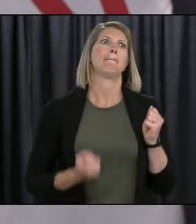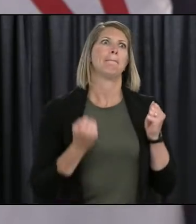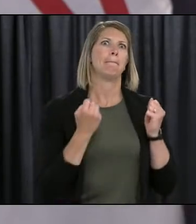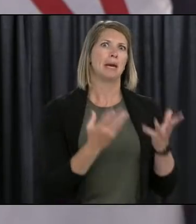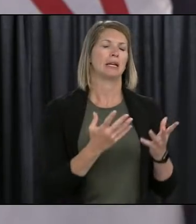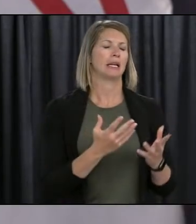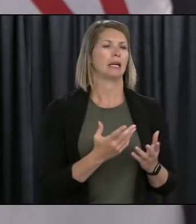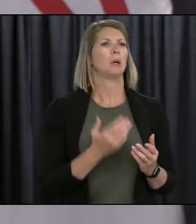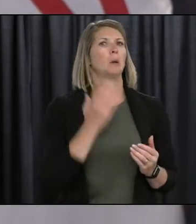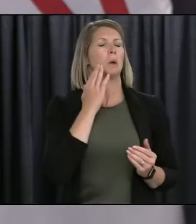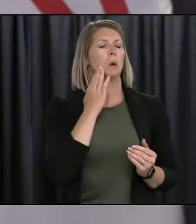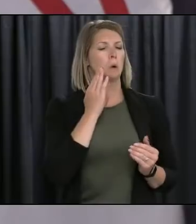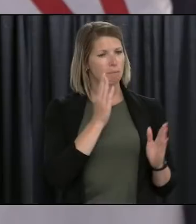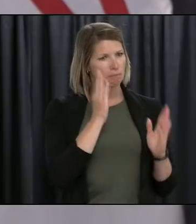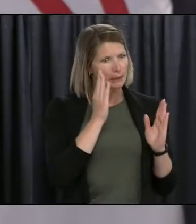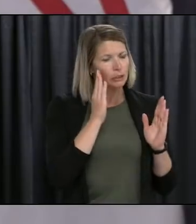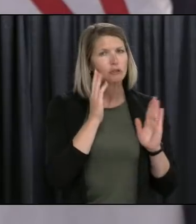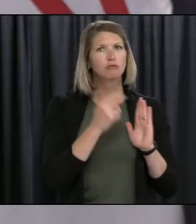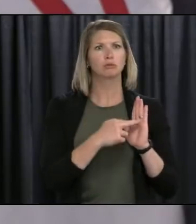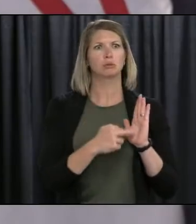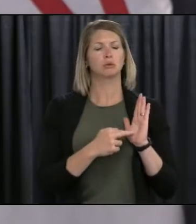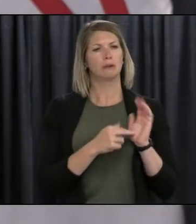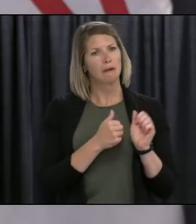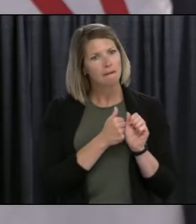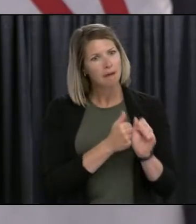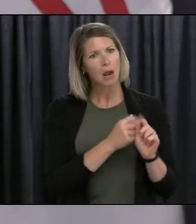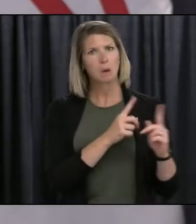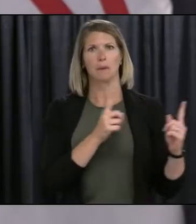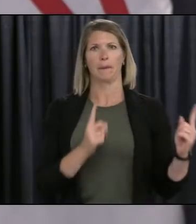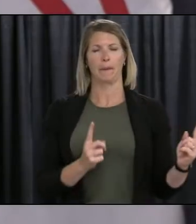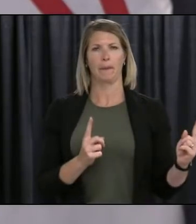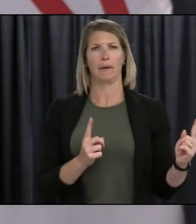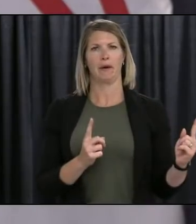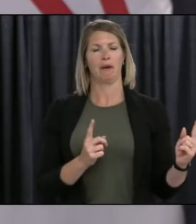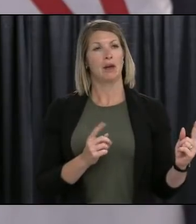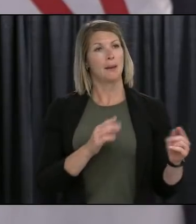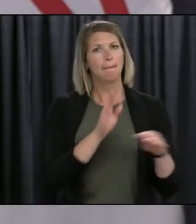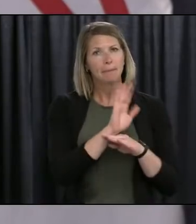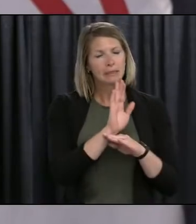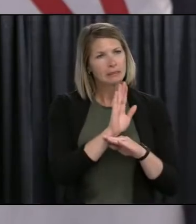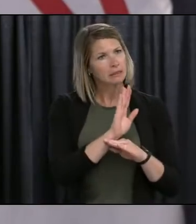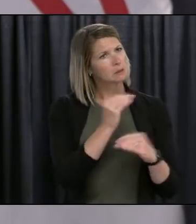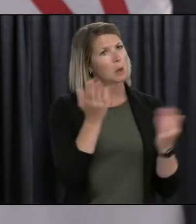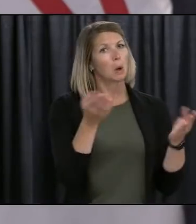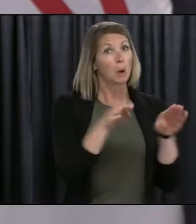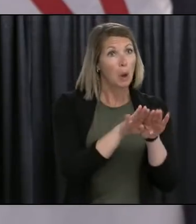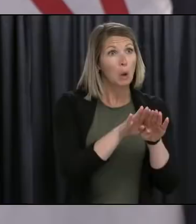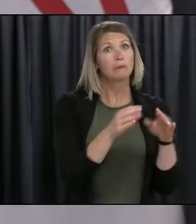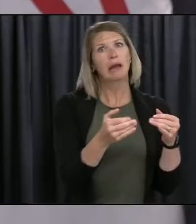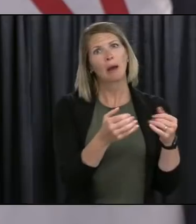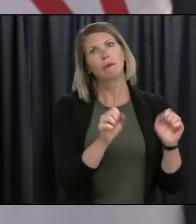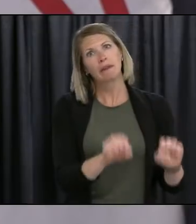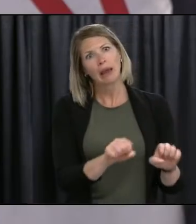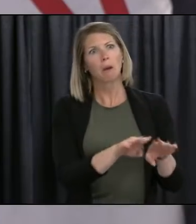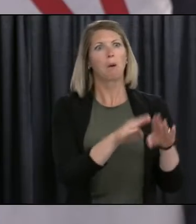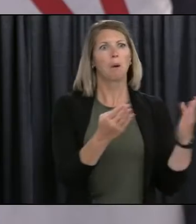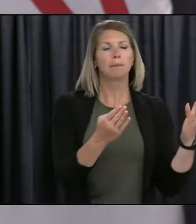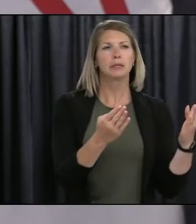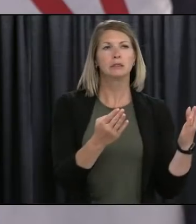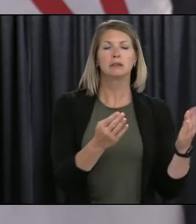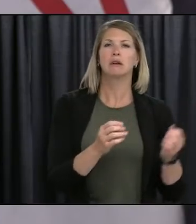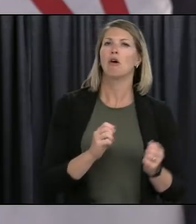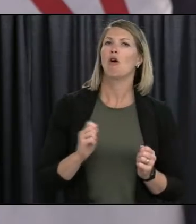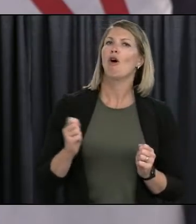this go against everything that we have and continue to put in place to protect our health and well-being. It's